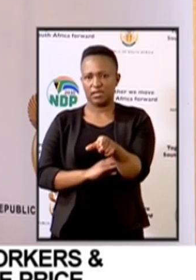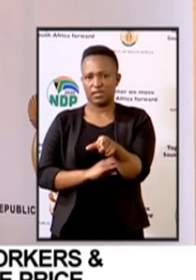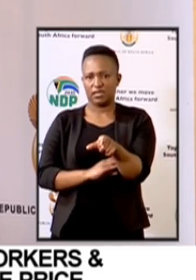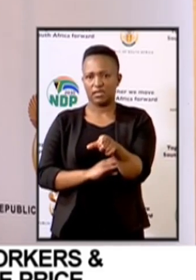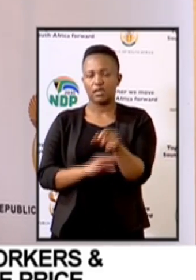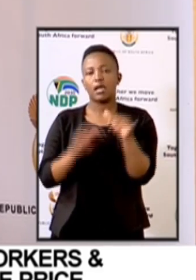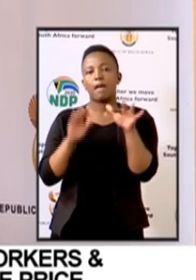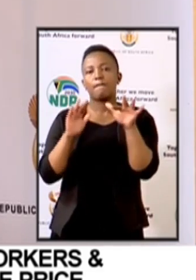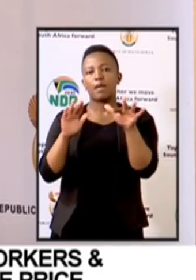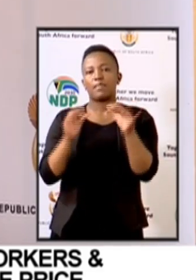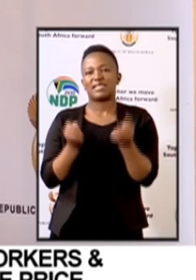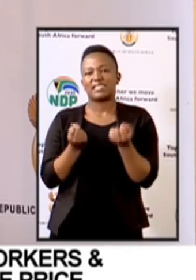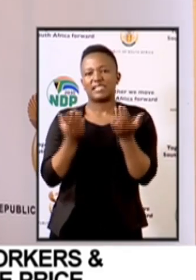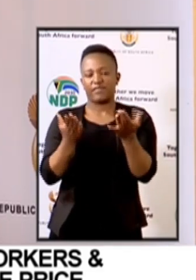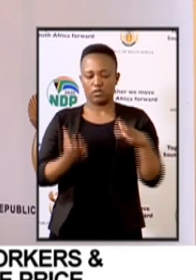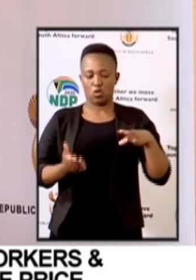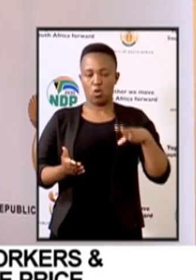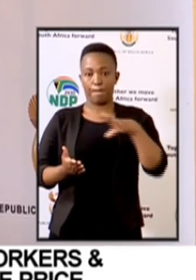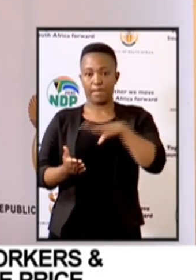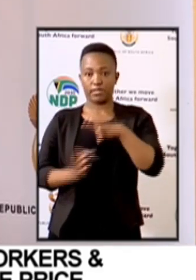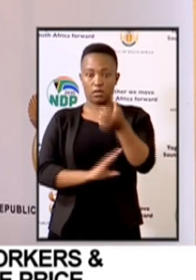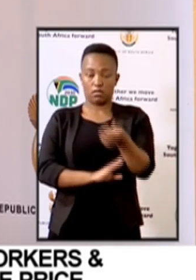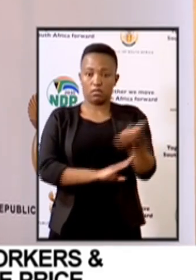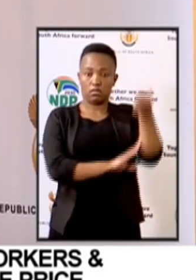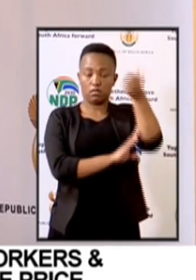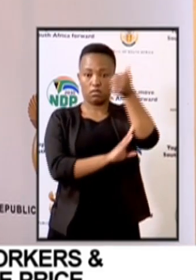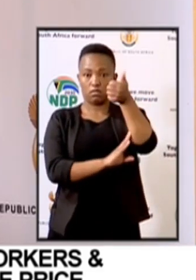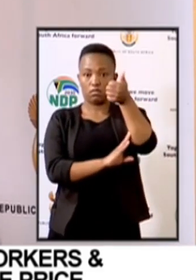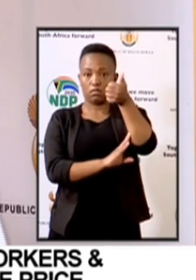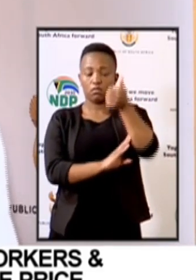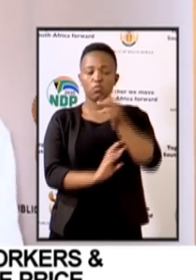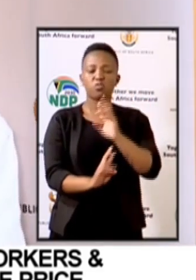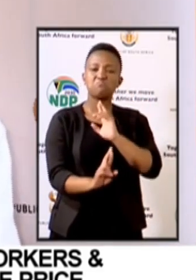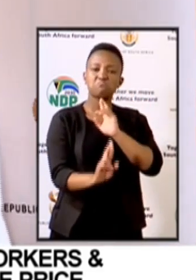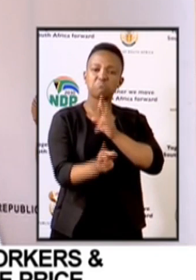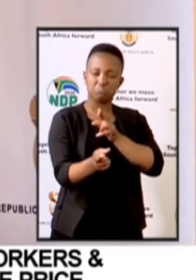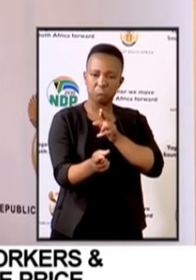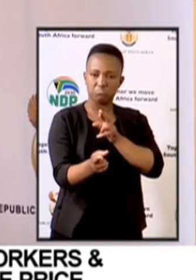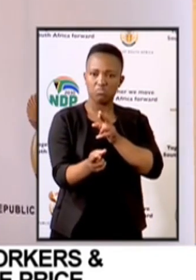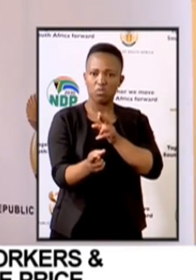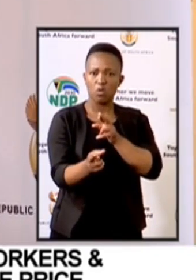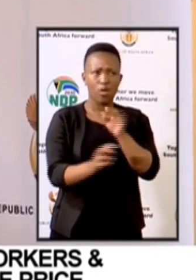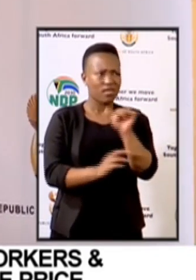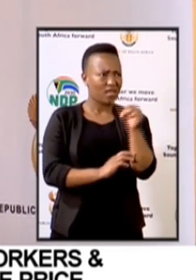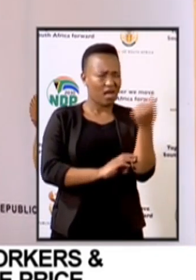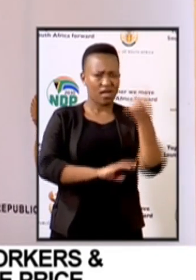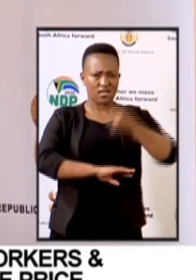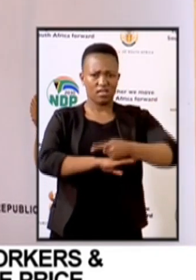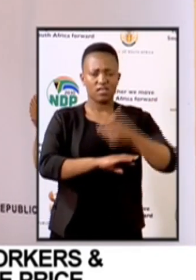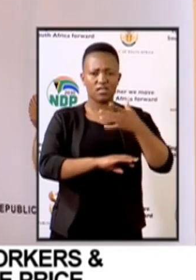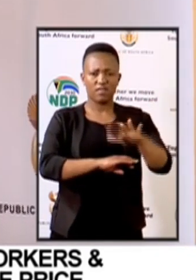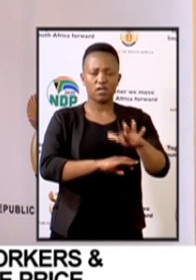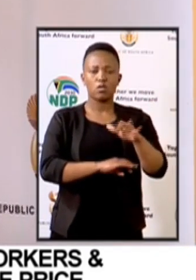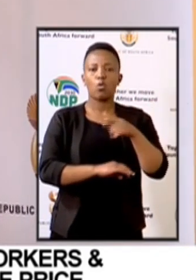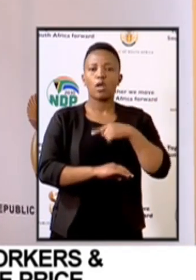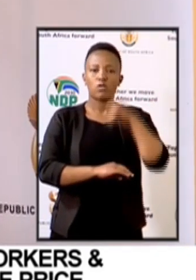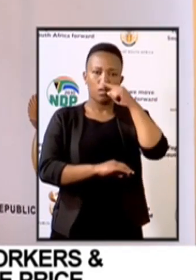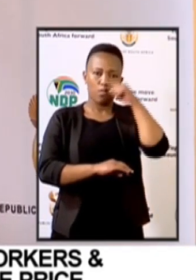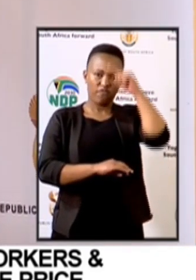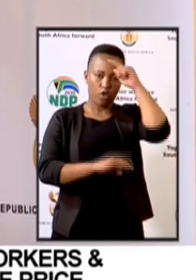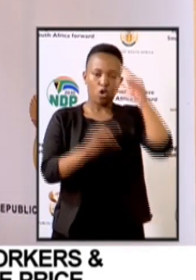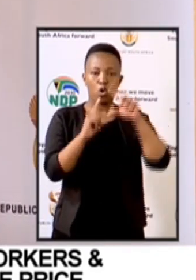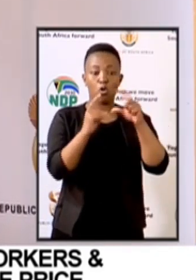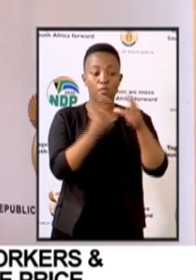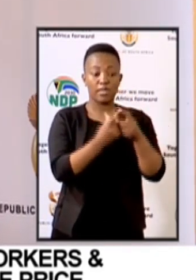Service Commission in relation to the statement that was made the other day to the Portfolio Committee